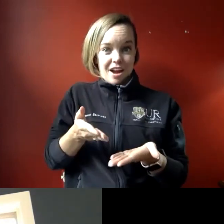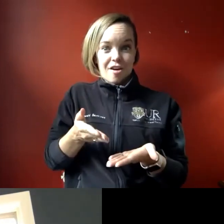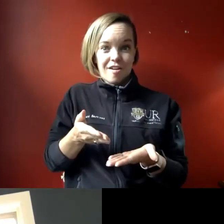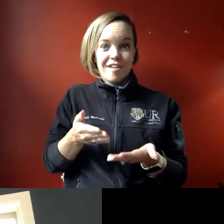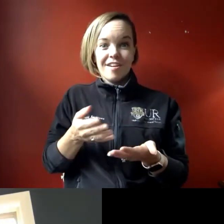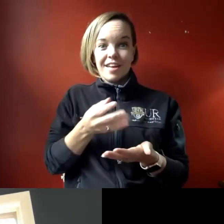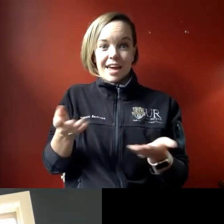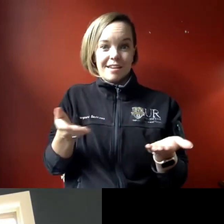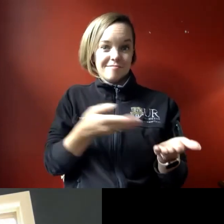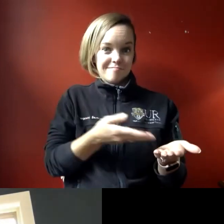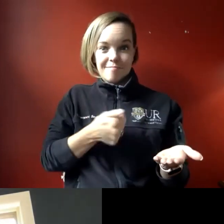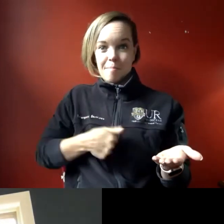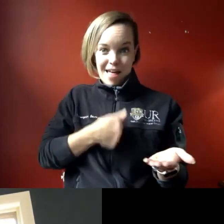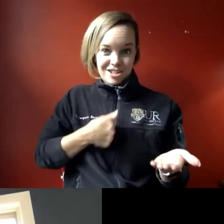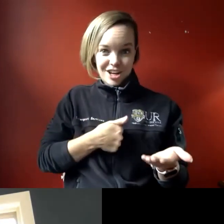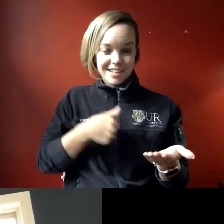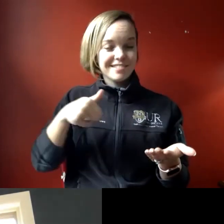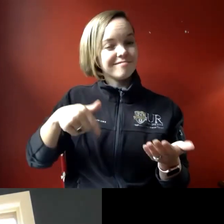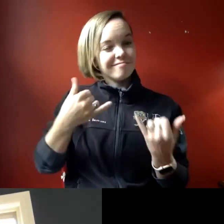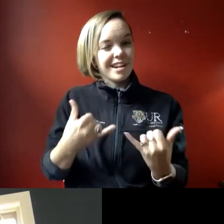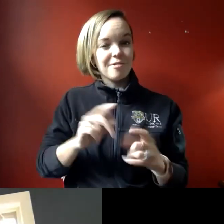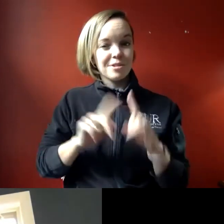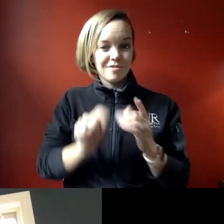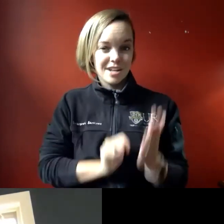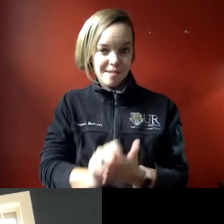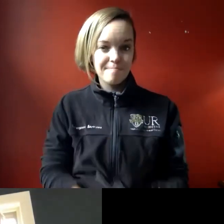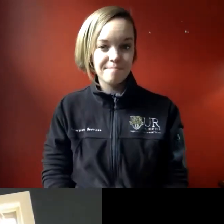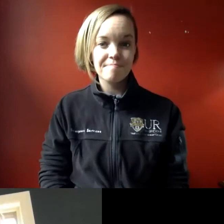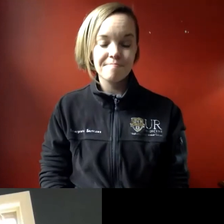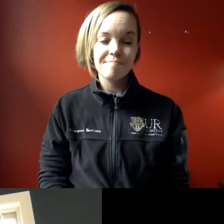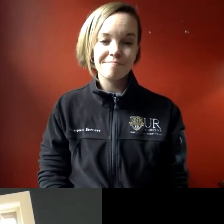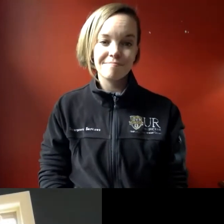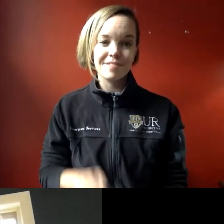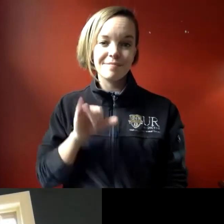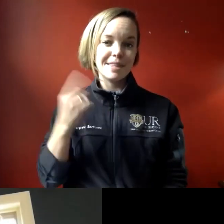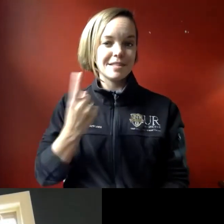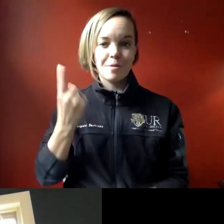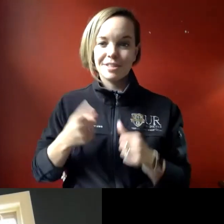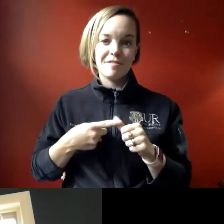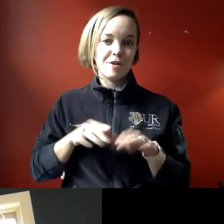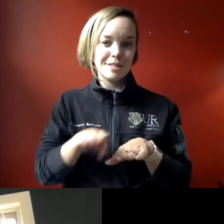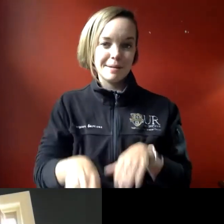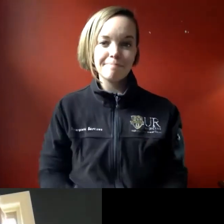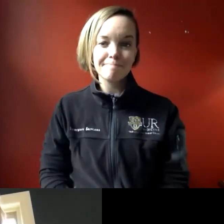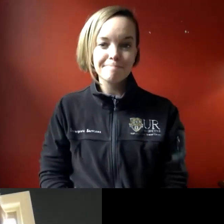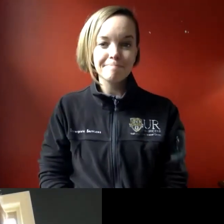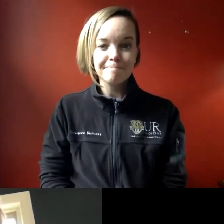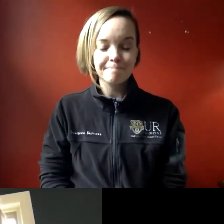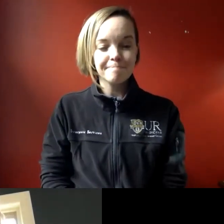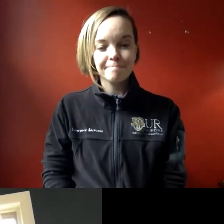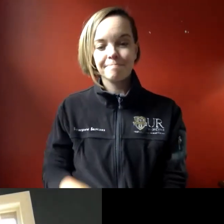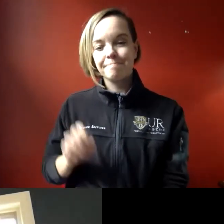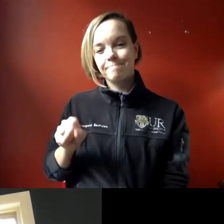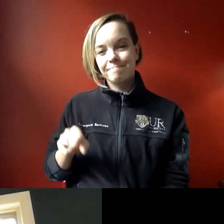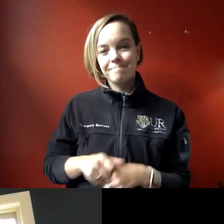just don't do it anymore. We're living in very different times. So, you know, that's always the first step. For sure.